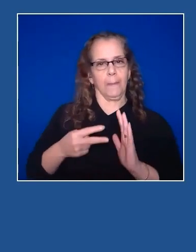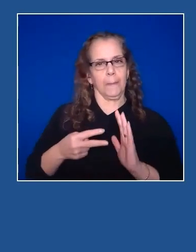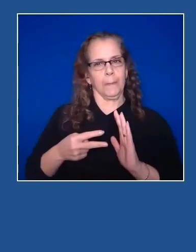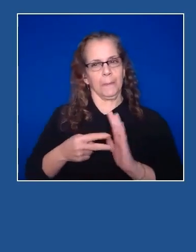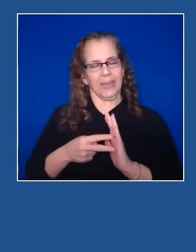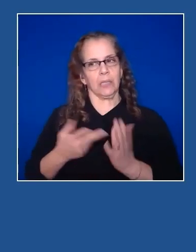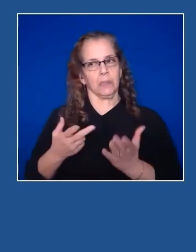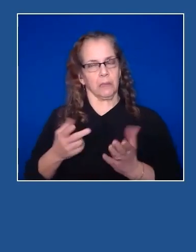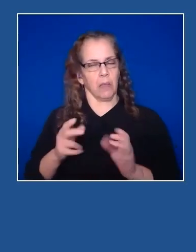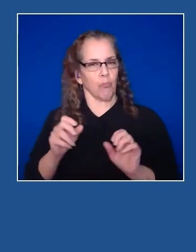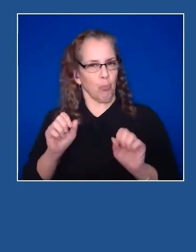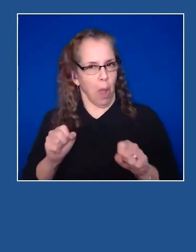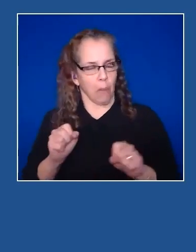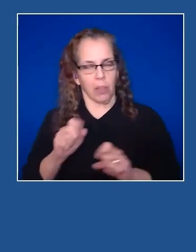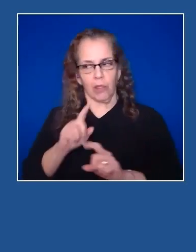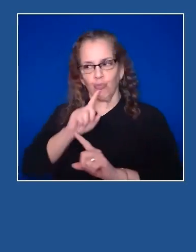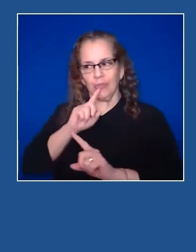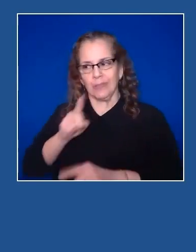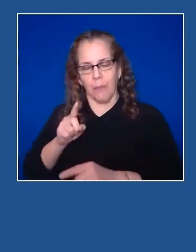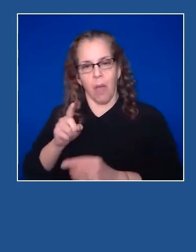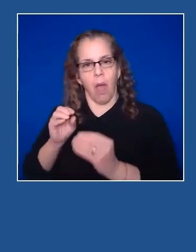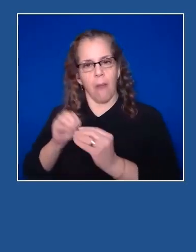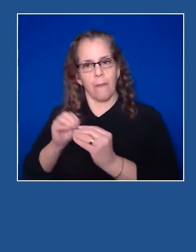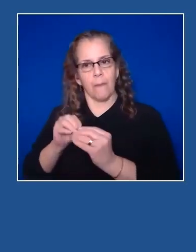And if they respond in a validating way,